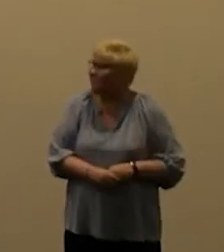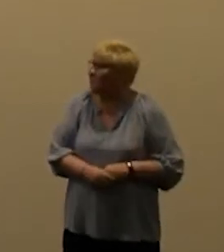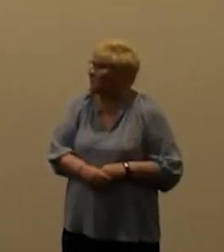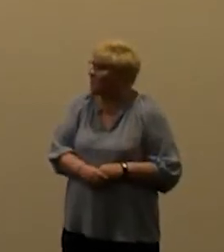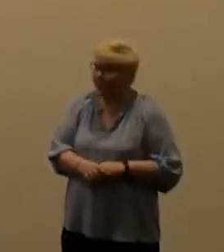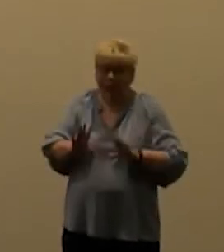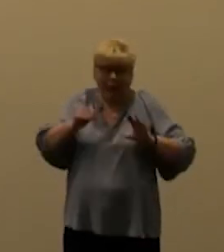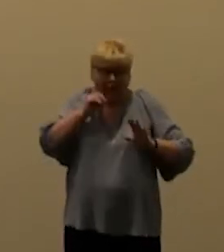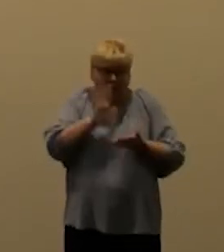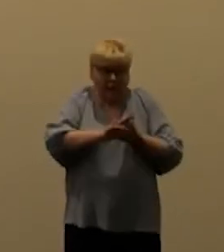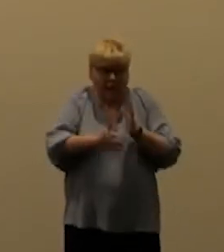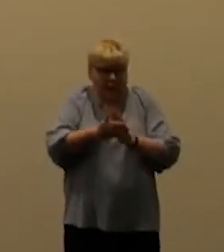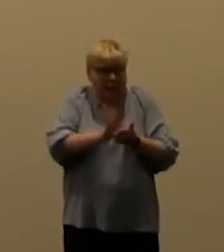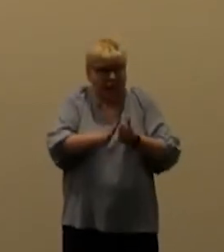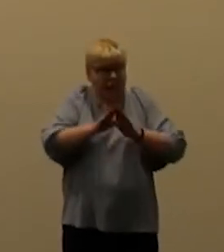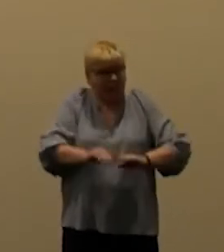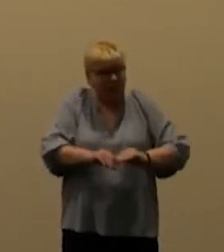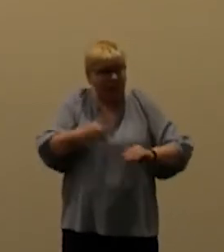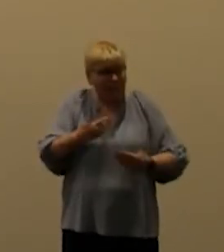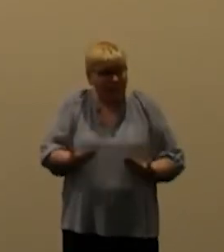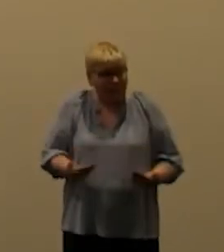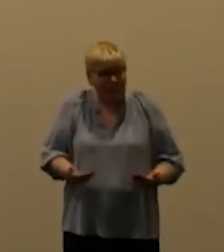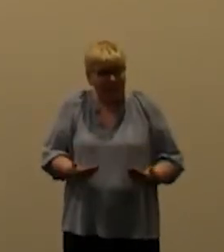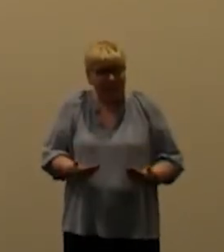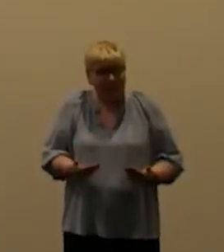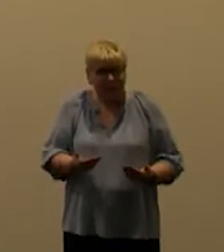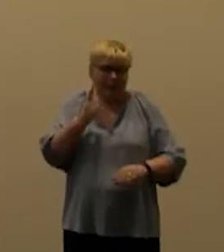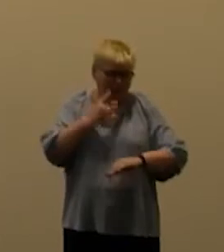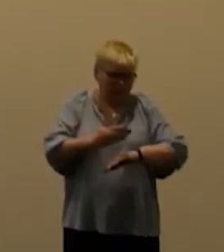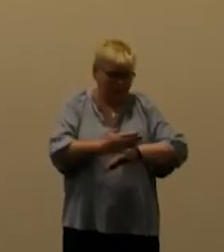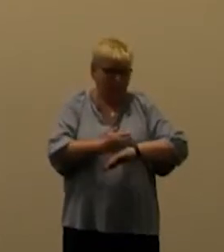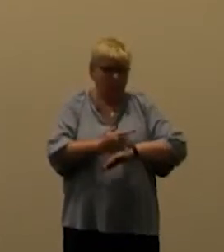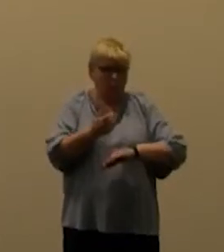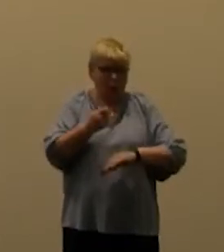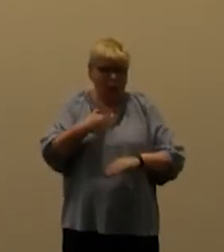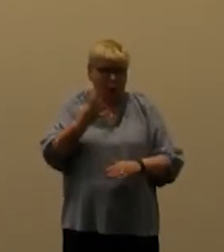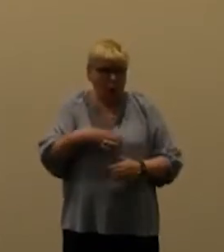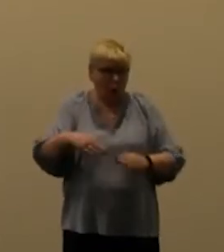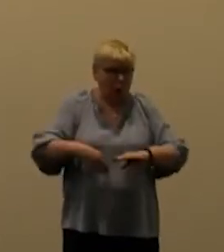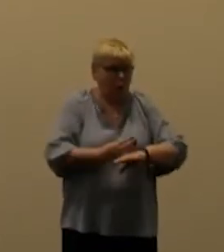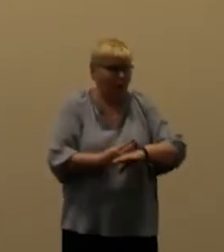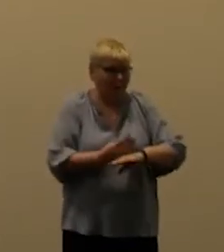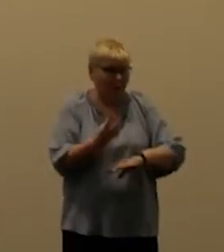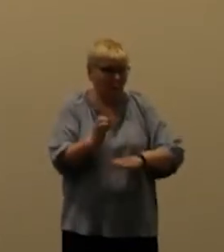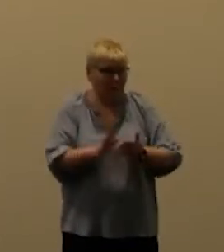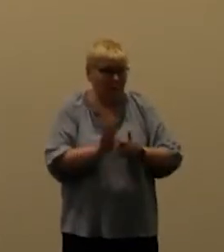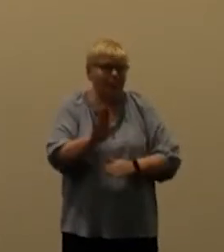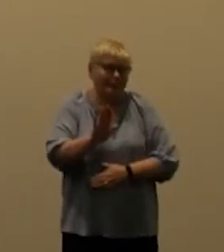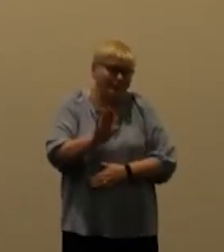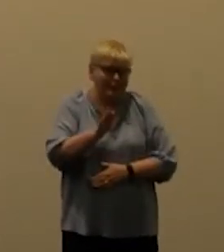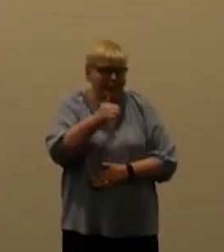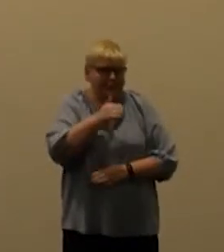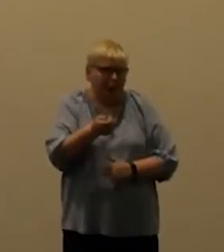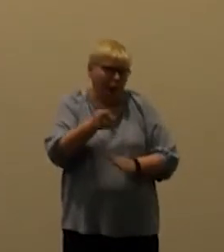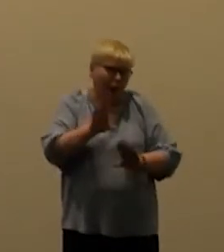That was kind of it for me today, so I appreciate I am, well, 10 minutes shorter than I wanted to be. I wanted to go for about 40, but that's fine. I think I wanted to say